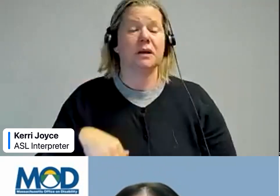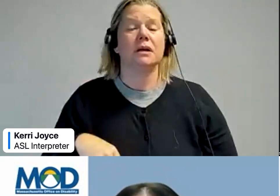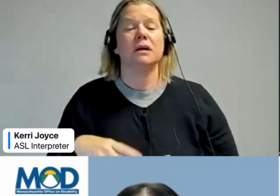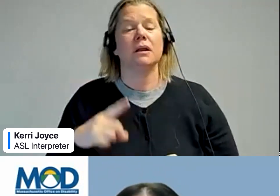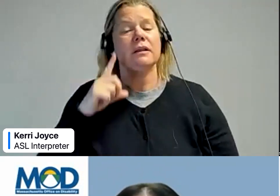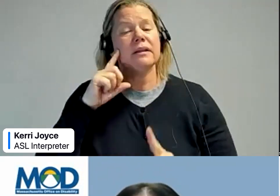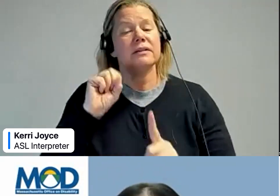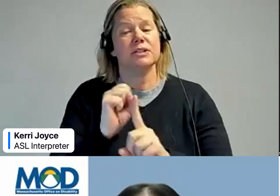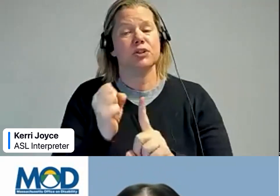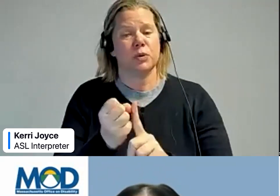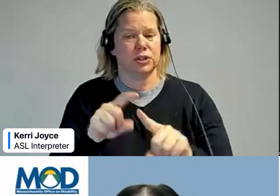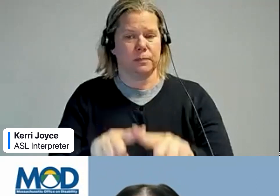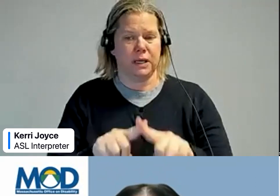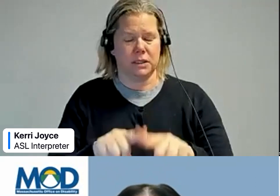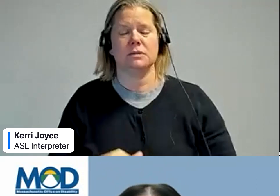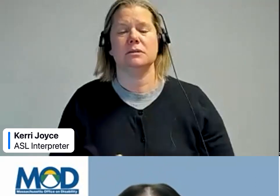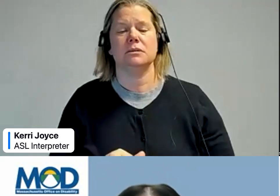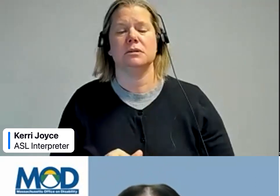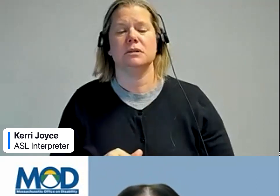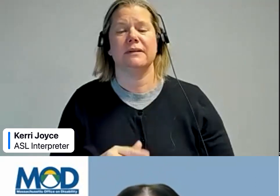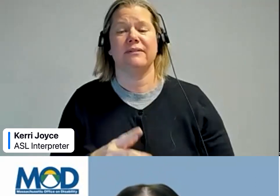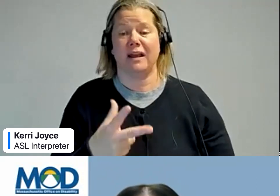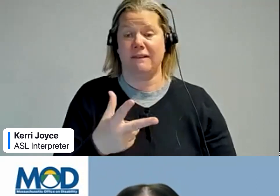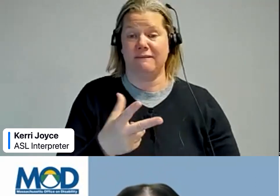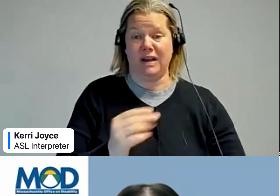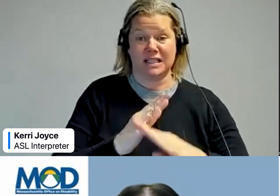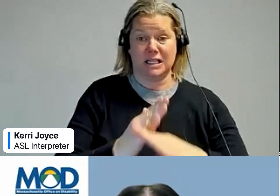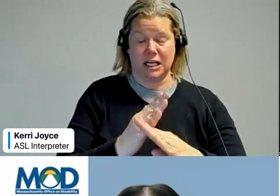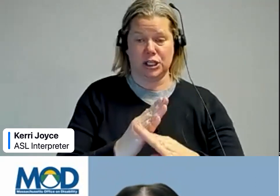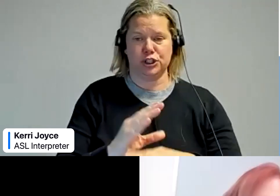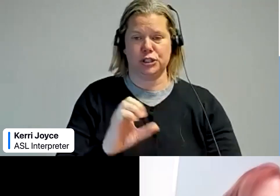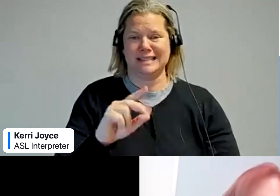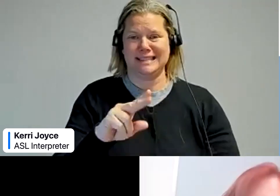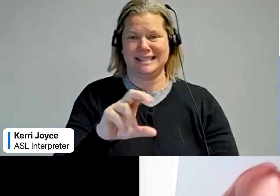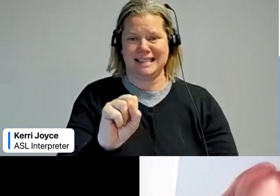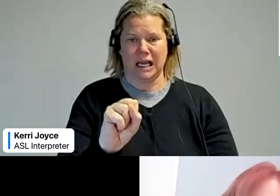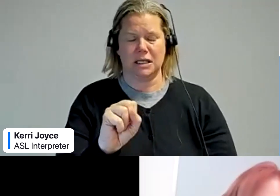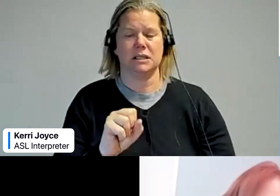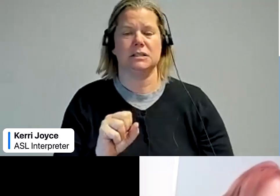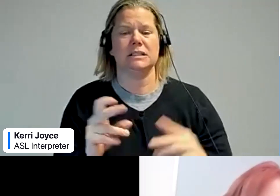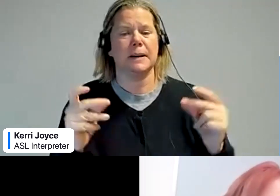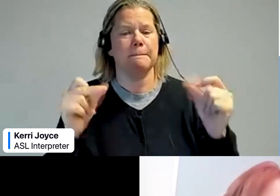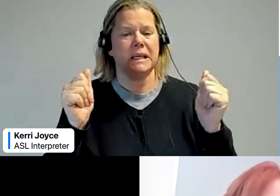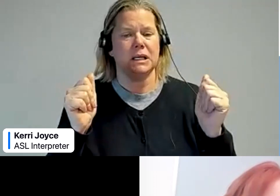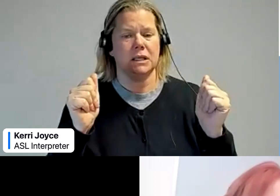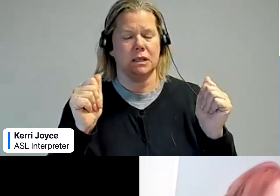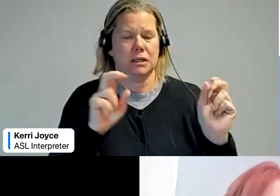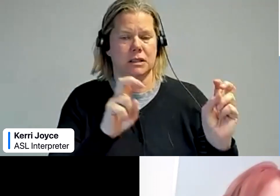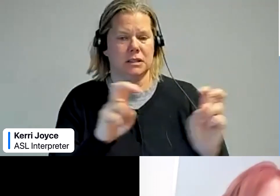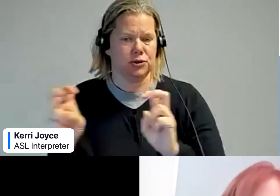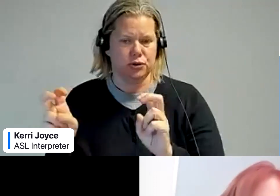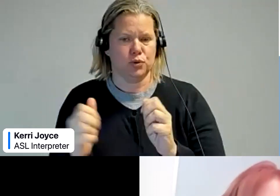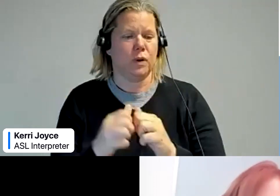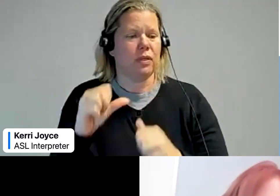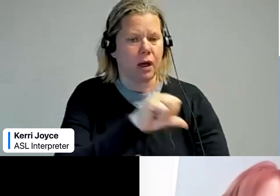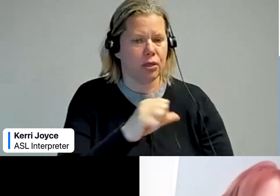depend on if the vaccination status is an immediate issue with other animals in the establishment